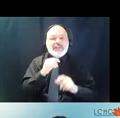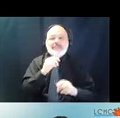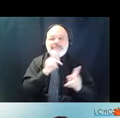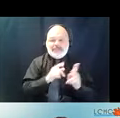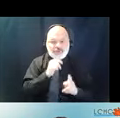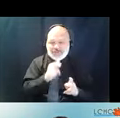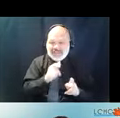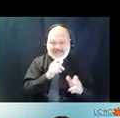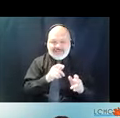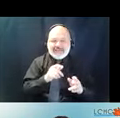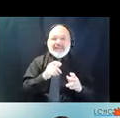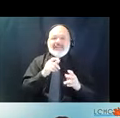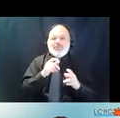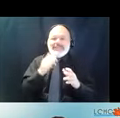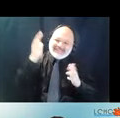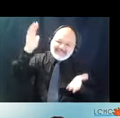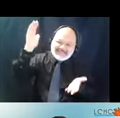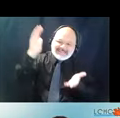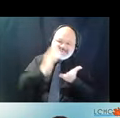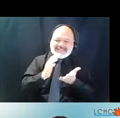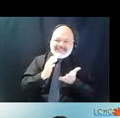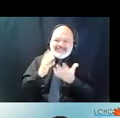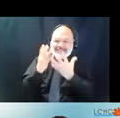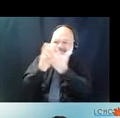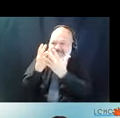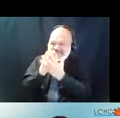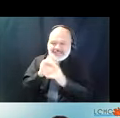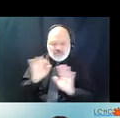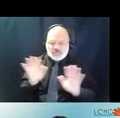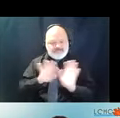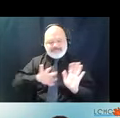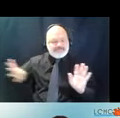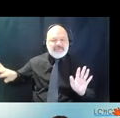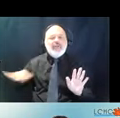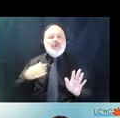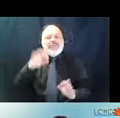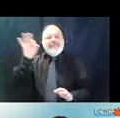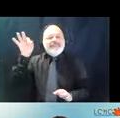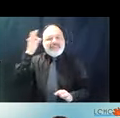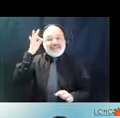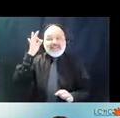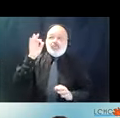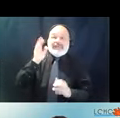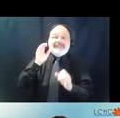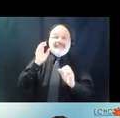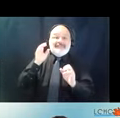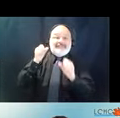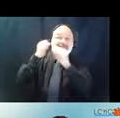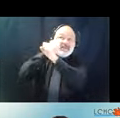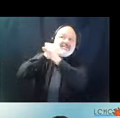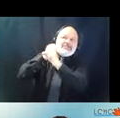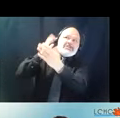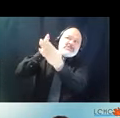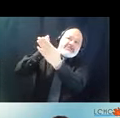street vending. And as a state, particularly under the prior federal administration, we fought against anti-immigrant policies at a